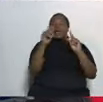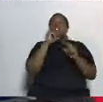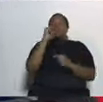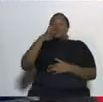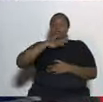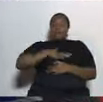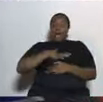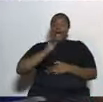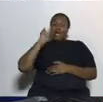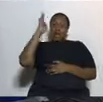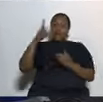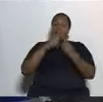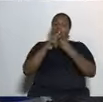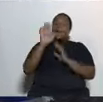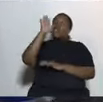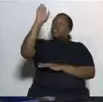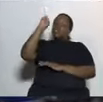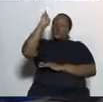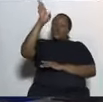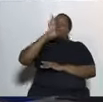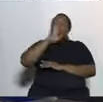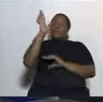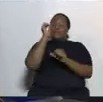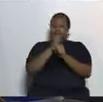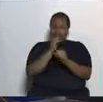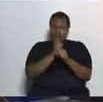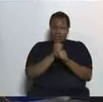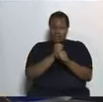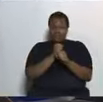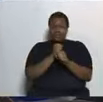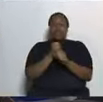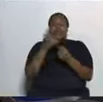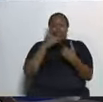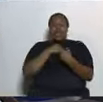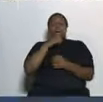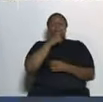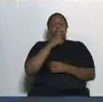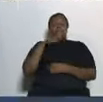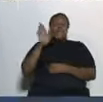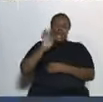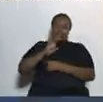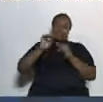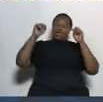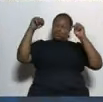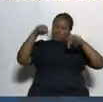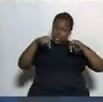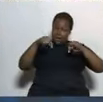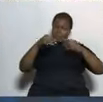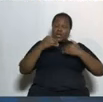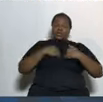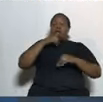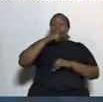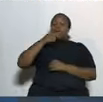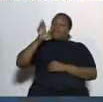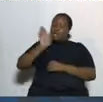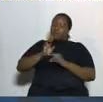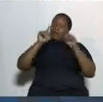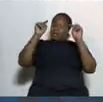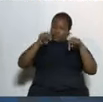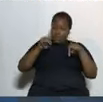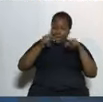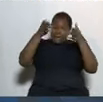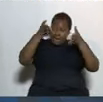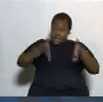what? Thy will be done. There will be men and women today. There are men and women today here